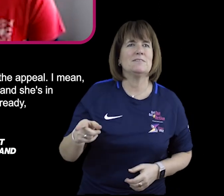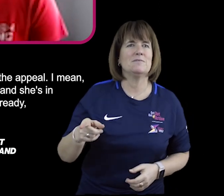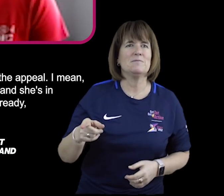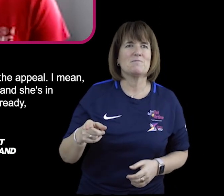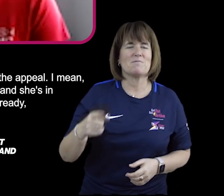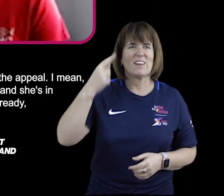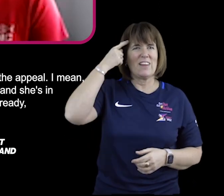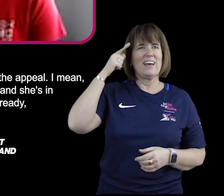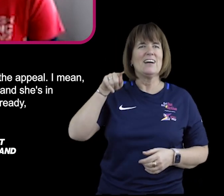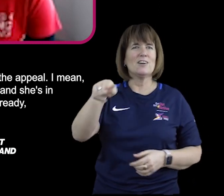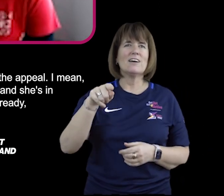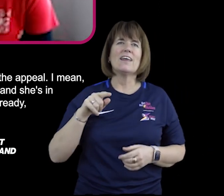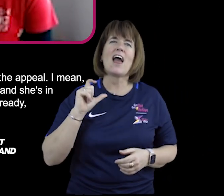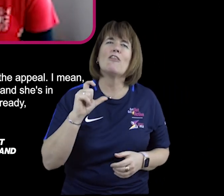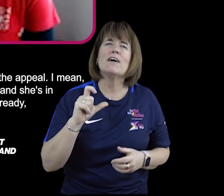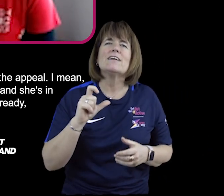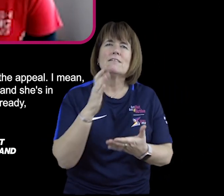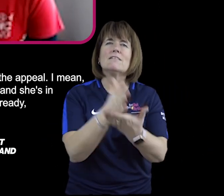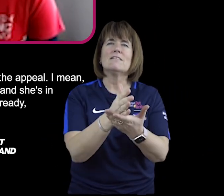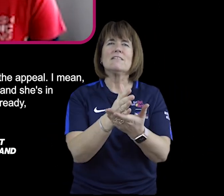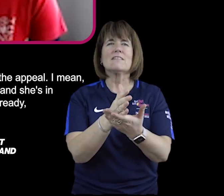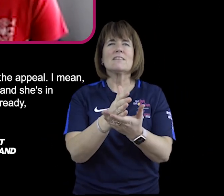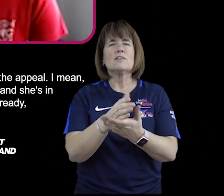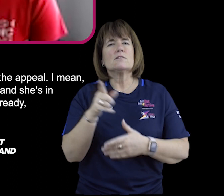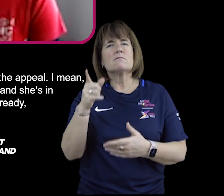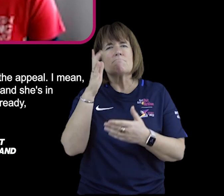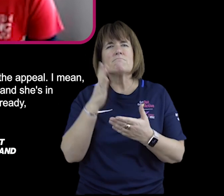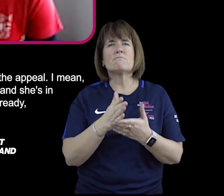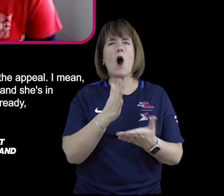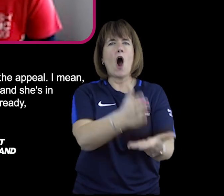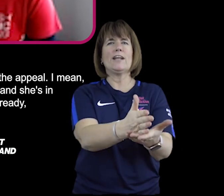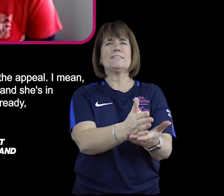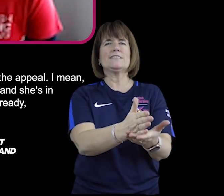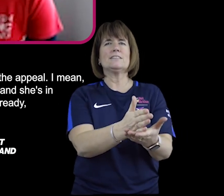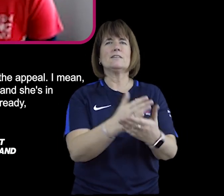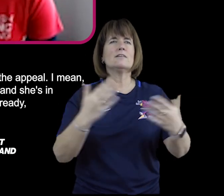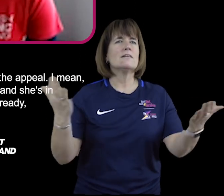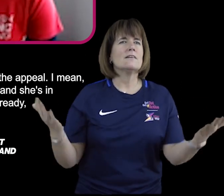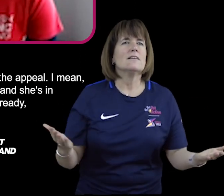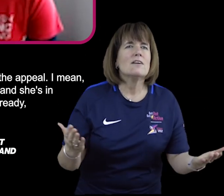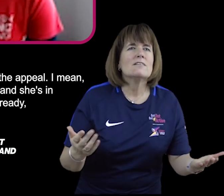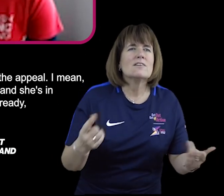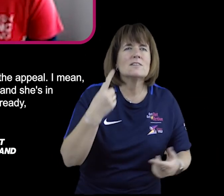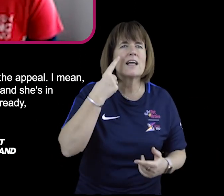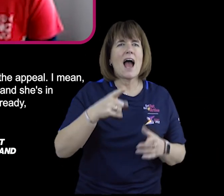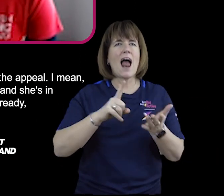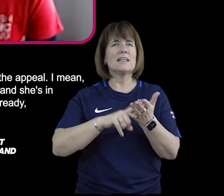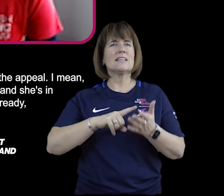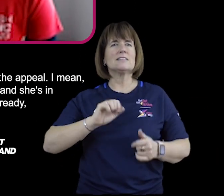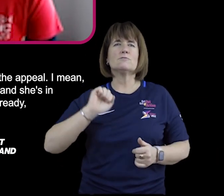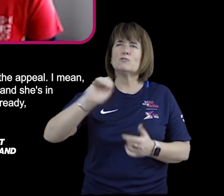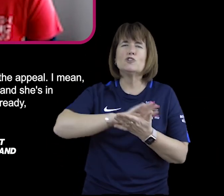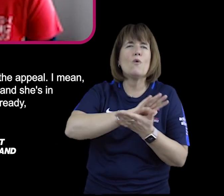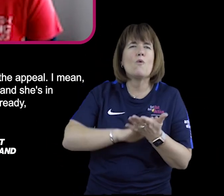You've touched on it, Catherine, about the fact that let's really be honest about the appeal. I mean, obviously we've got